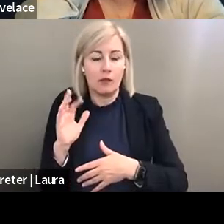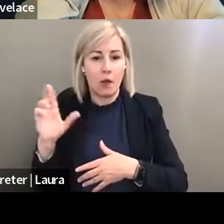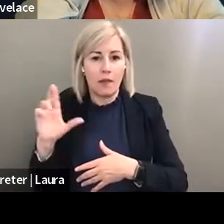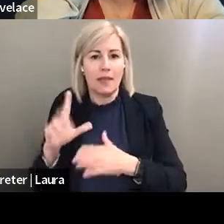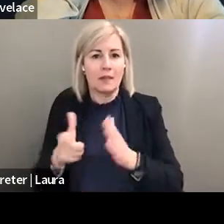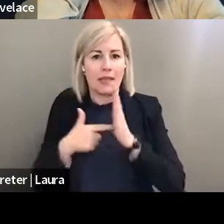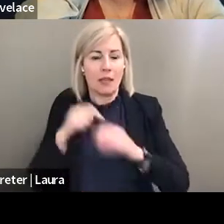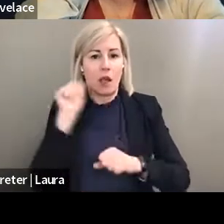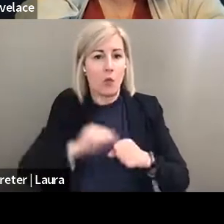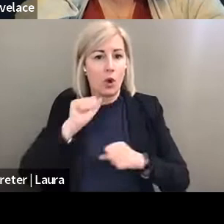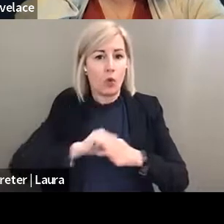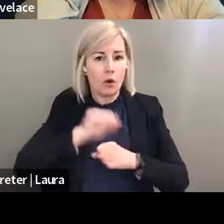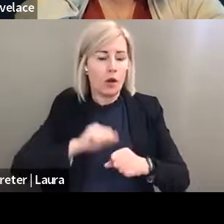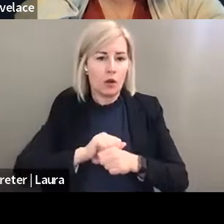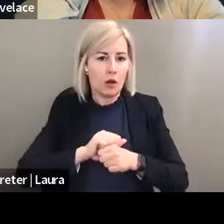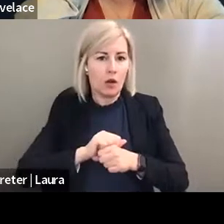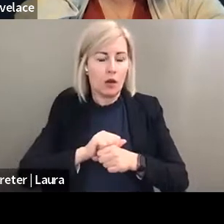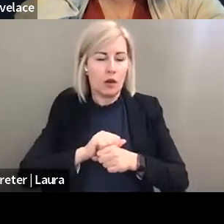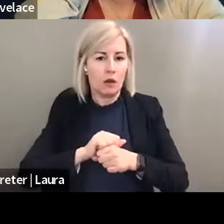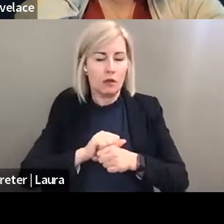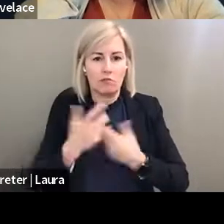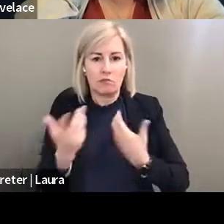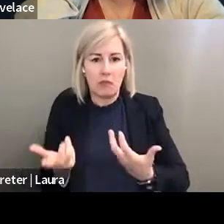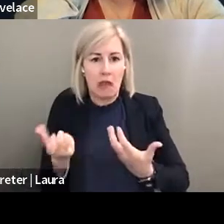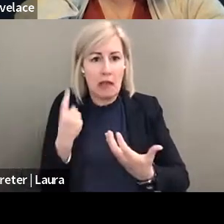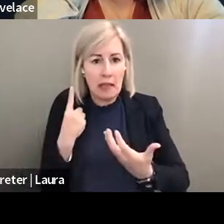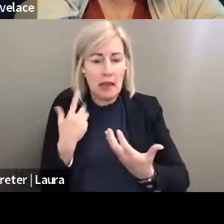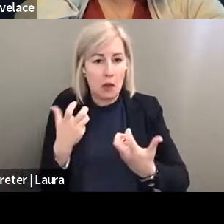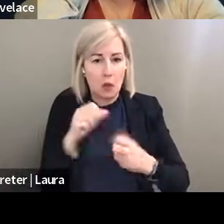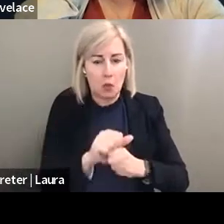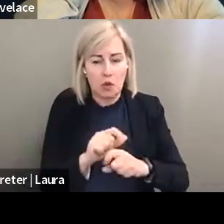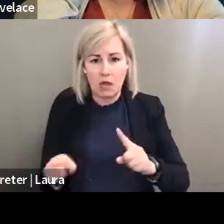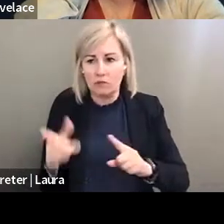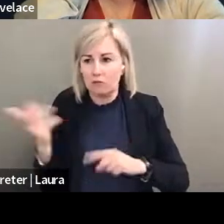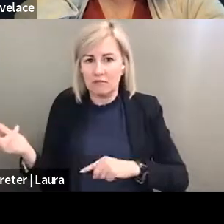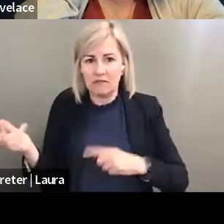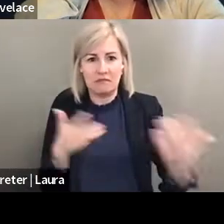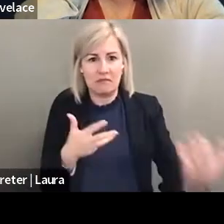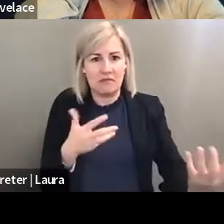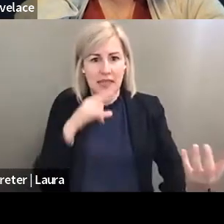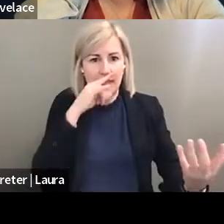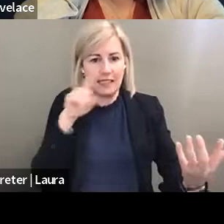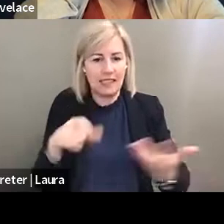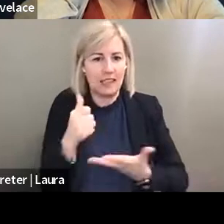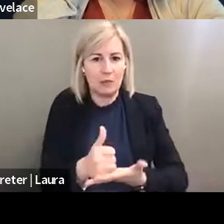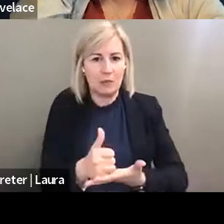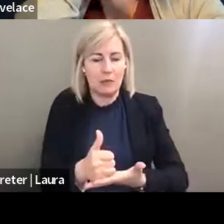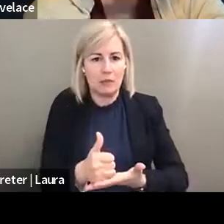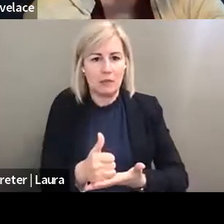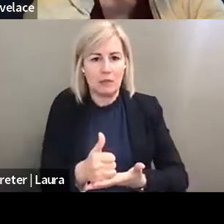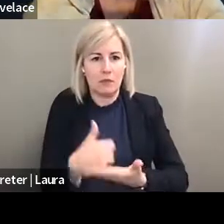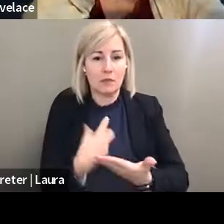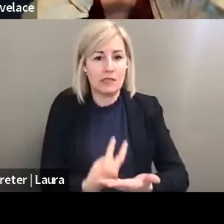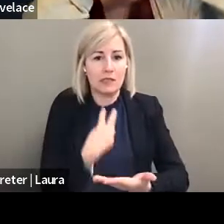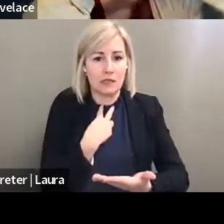work over everything else, which I get. I want to work, but these kids need the help. I mean, I'm stuck